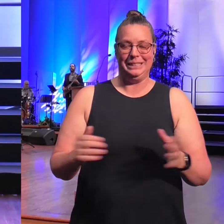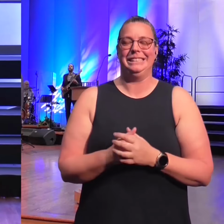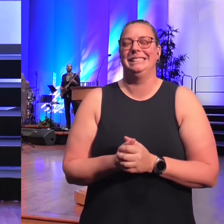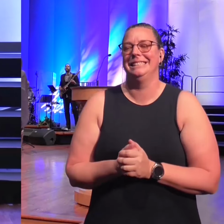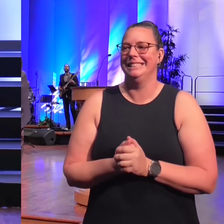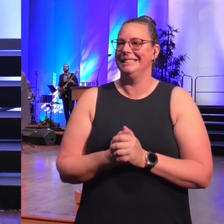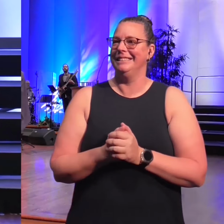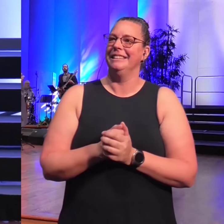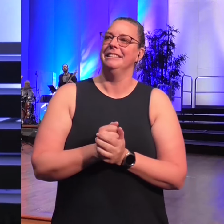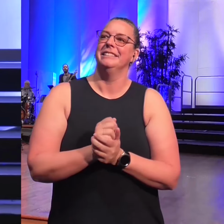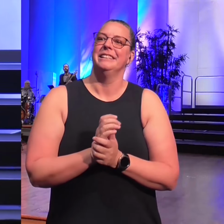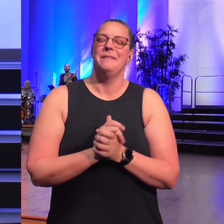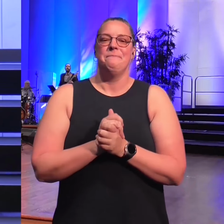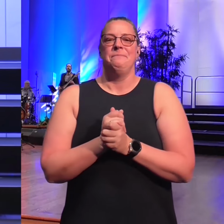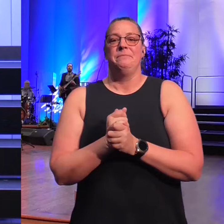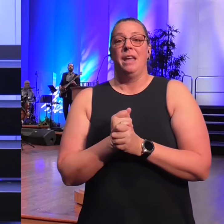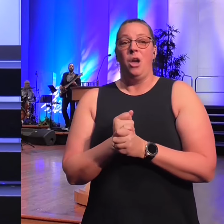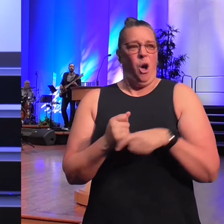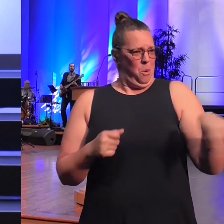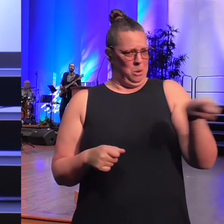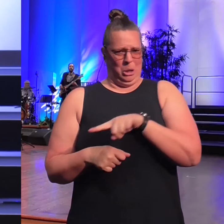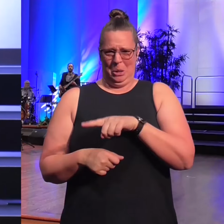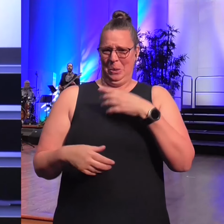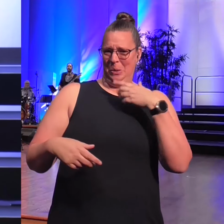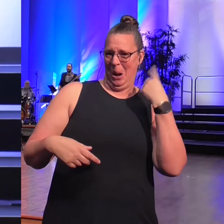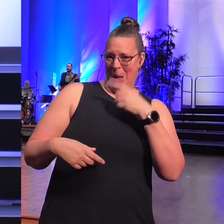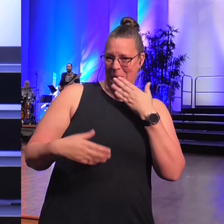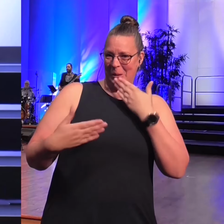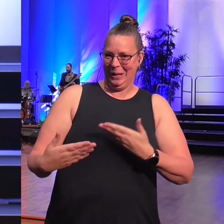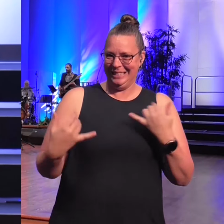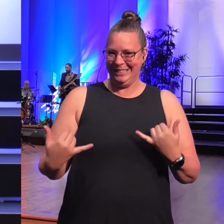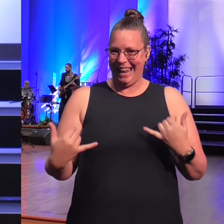yeah. Man, you look good today.